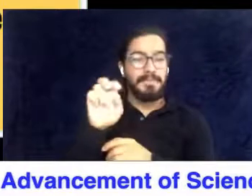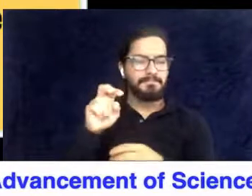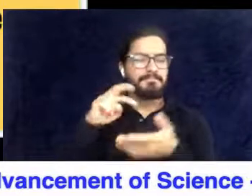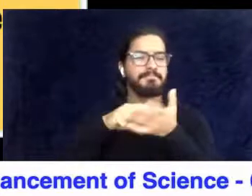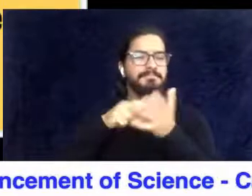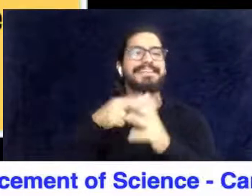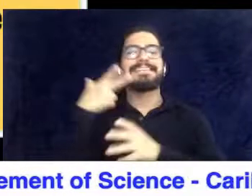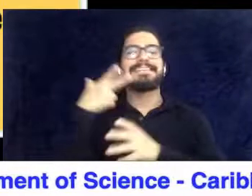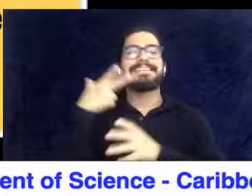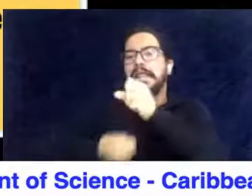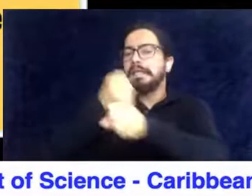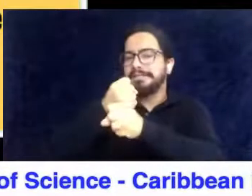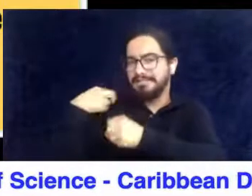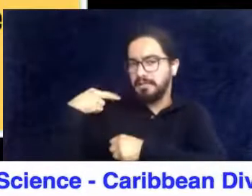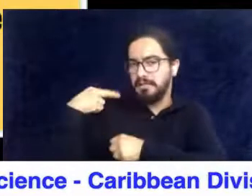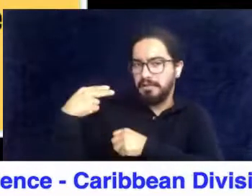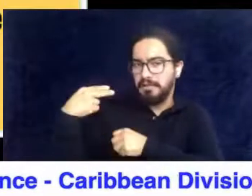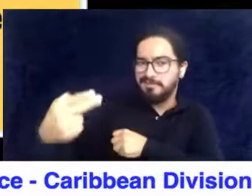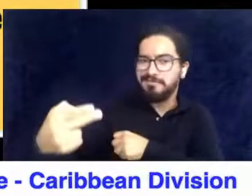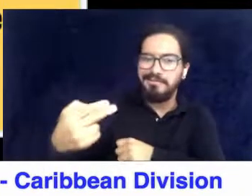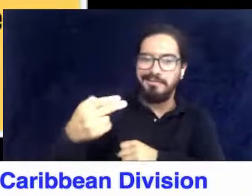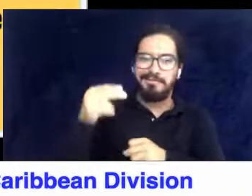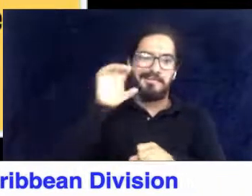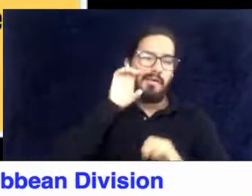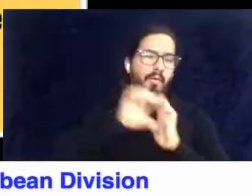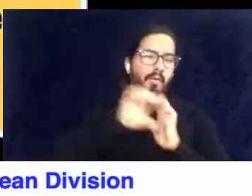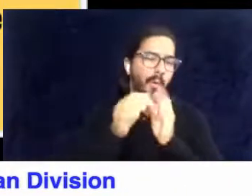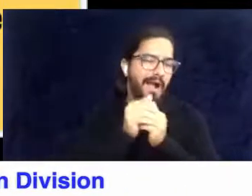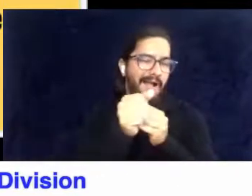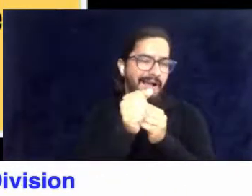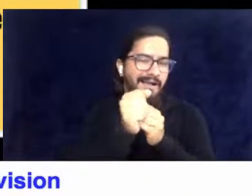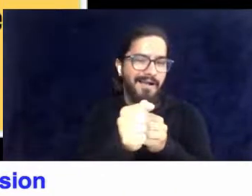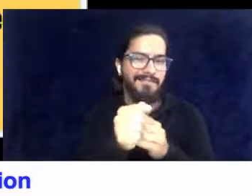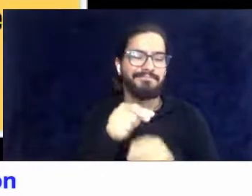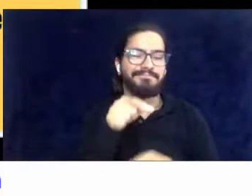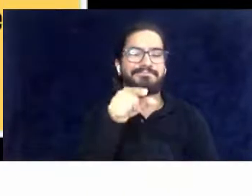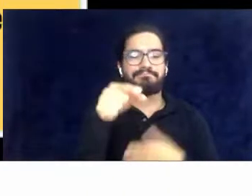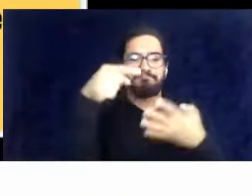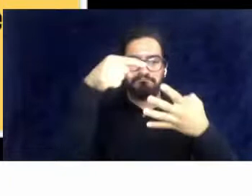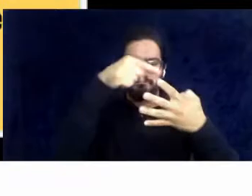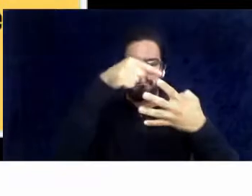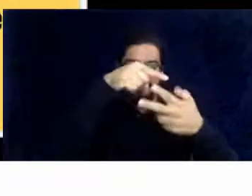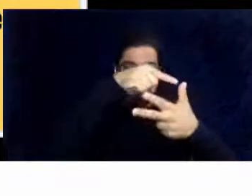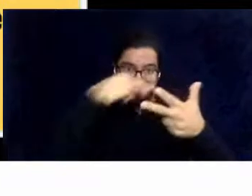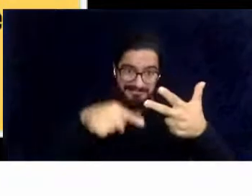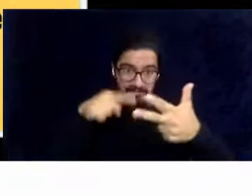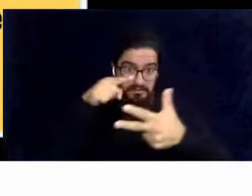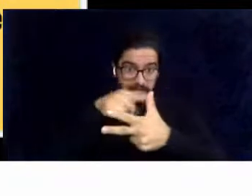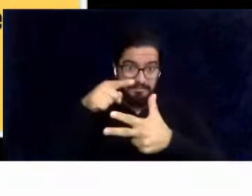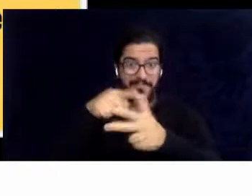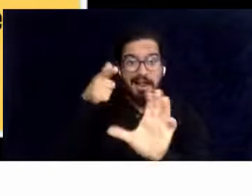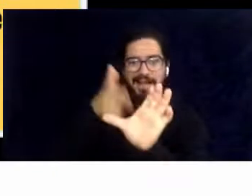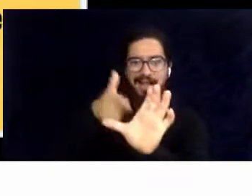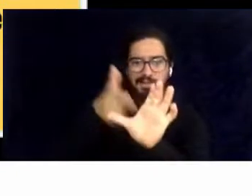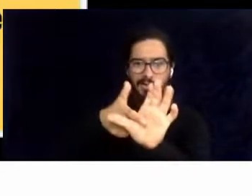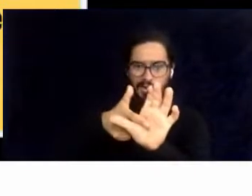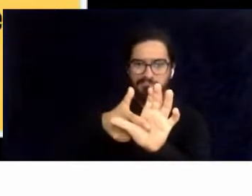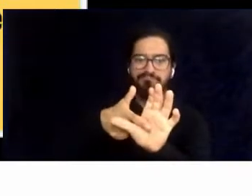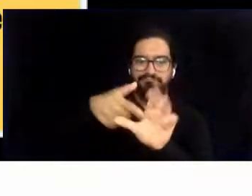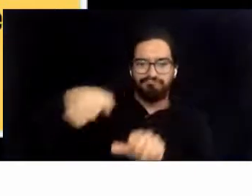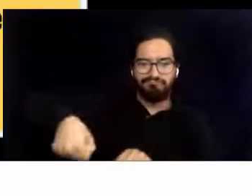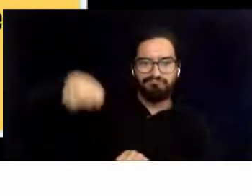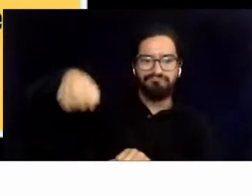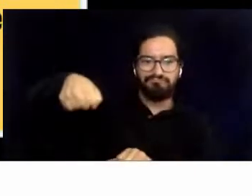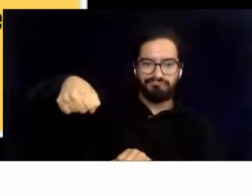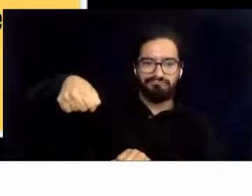an illustrated guide. And so it has these 3 objects. The first one being a gasoline container, which was what a lot